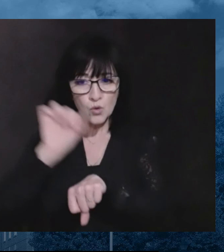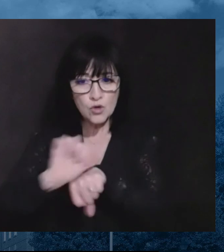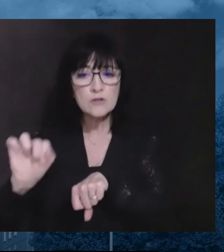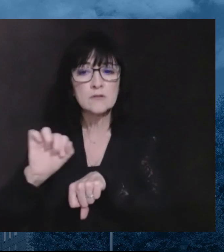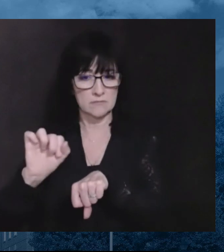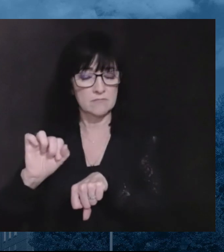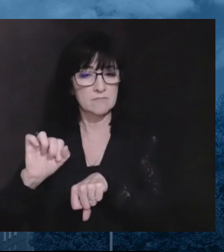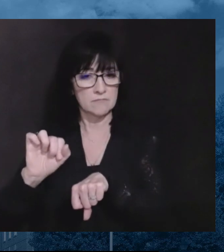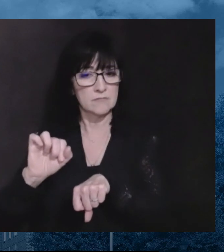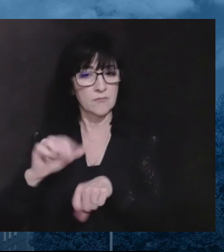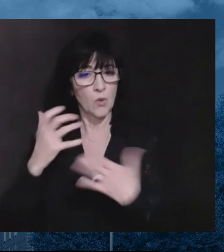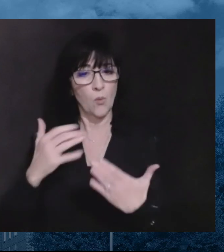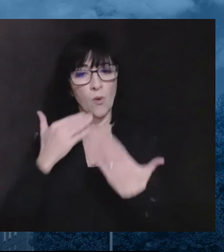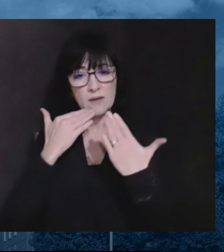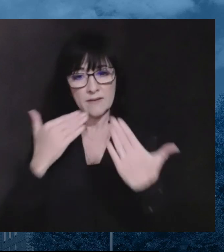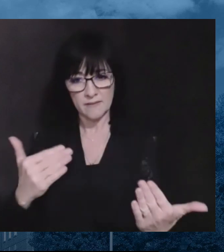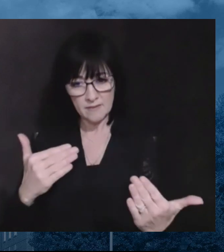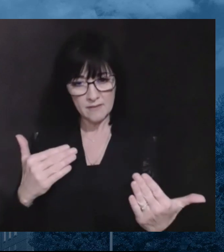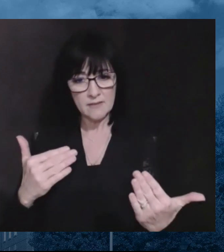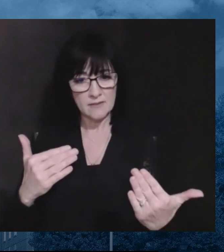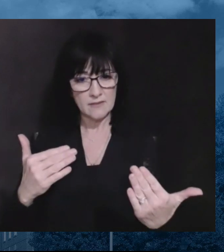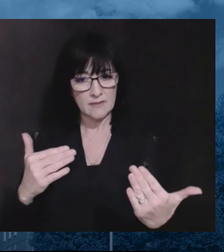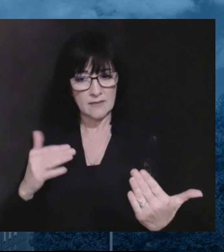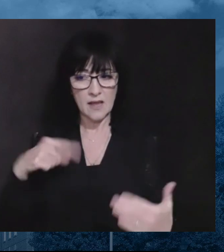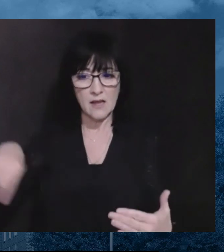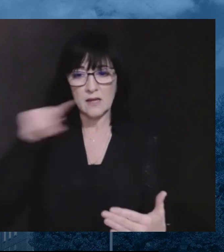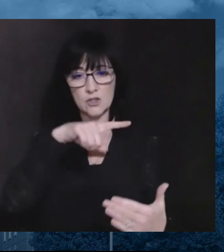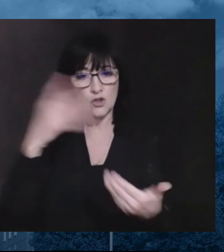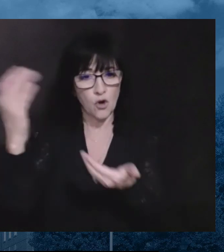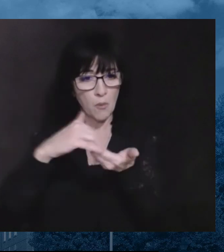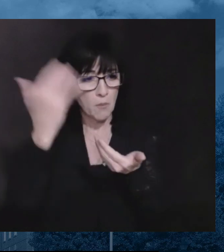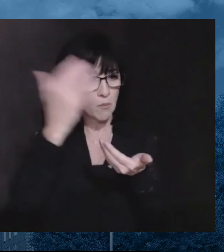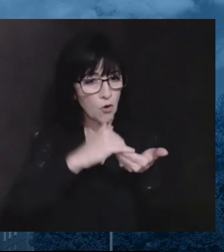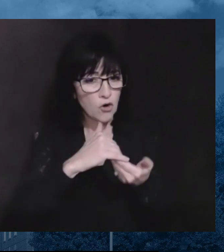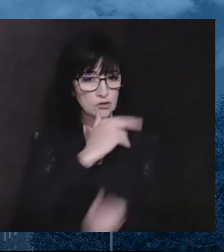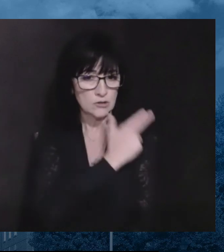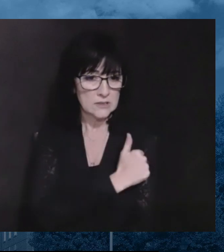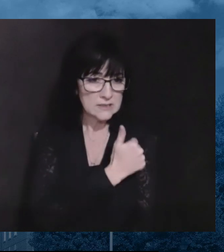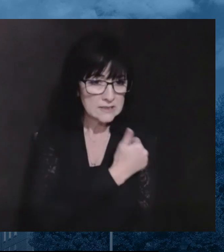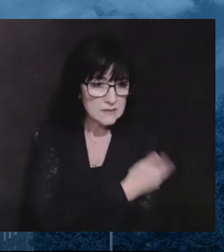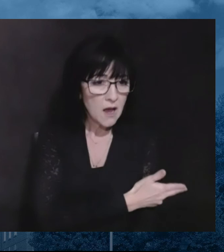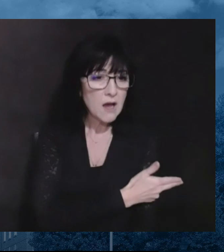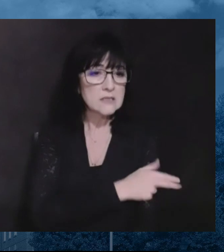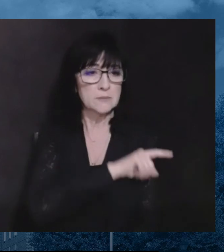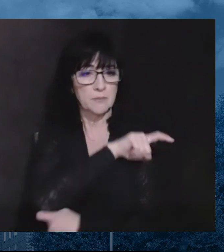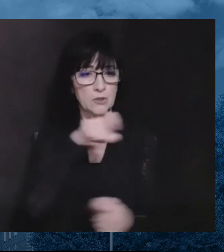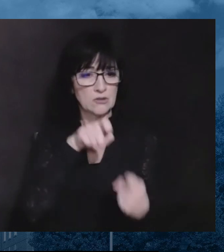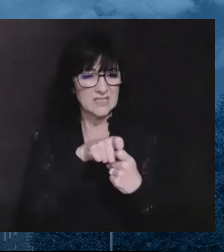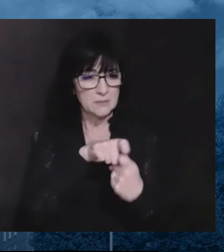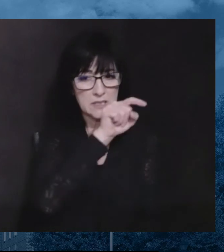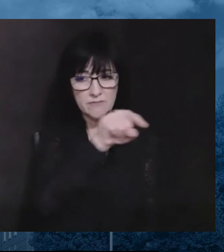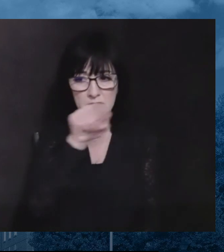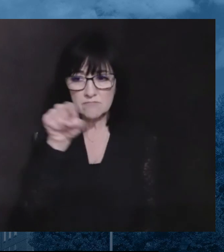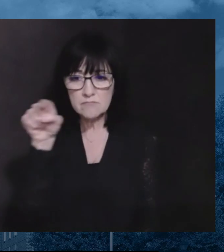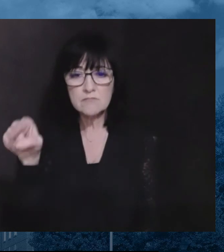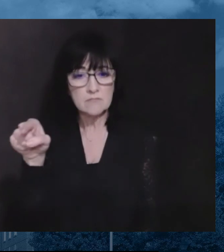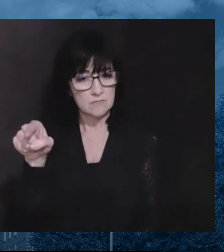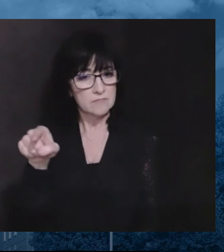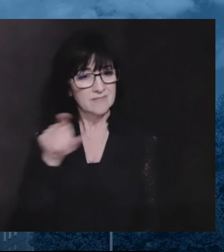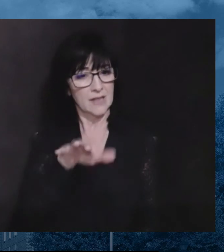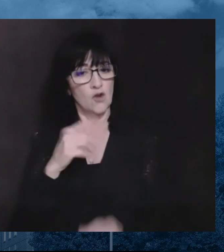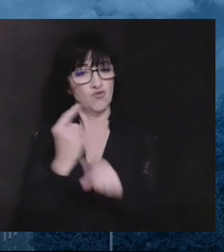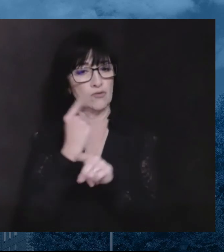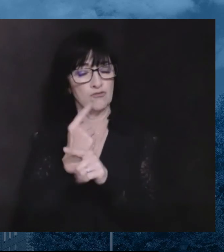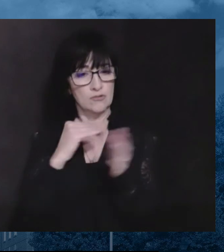doing so to thank our partners, the hospitals in particular right now, primary care physicians,